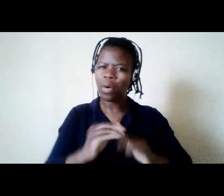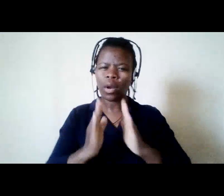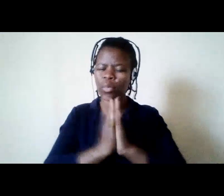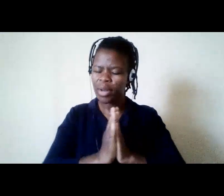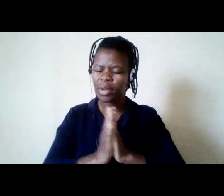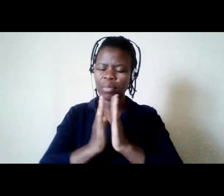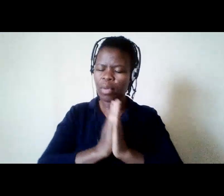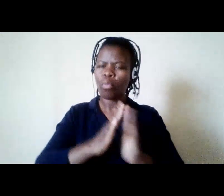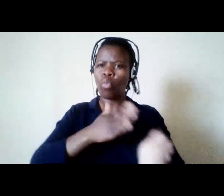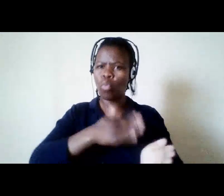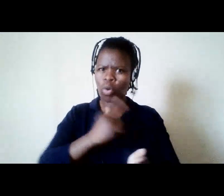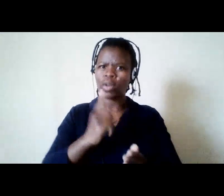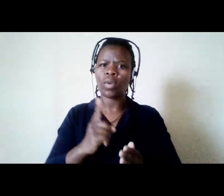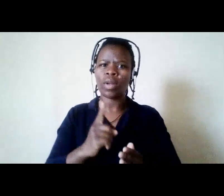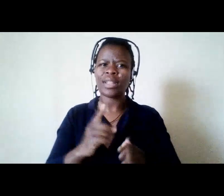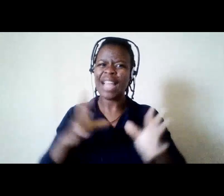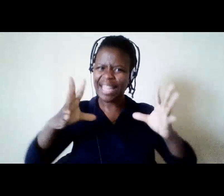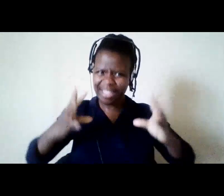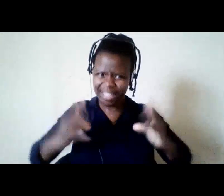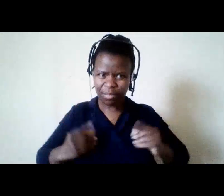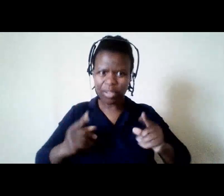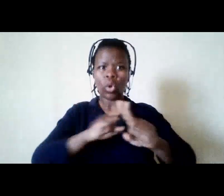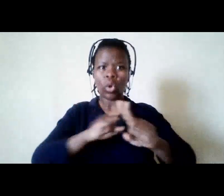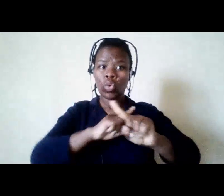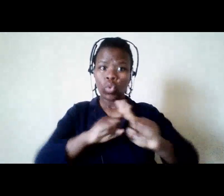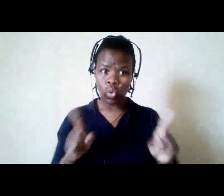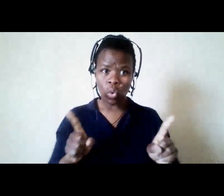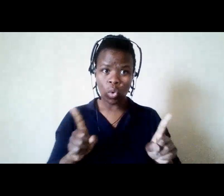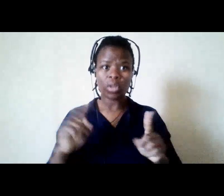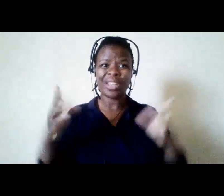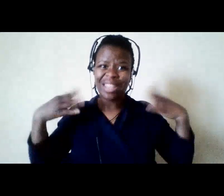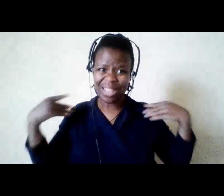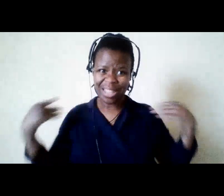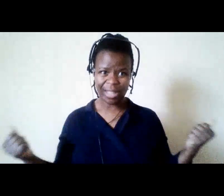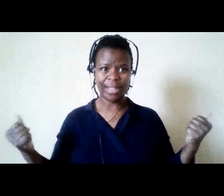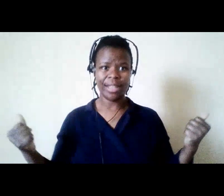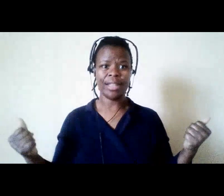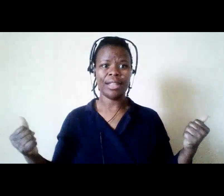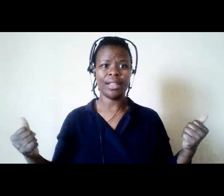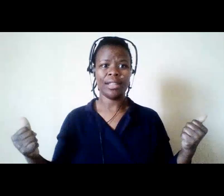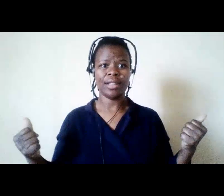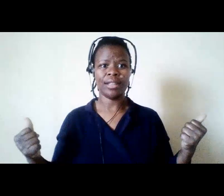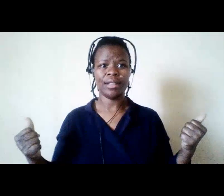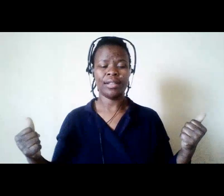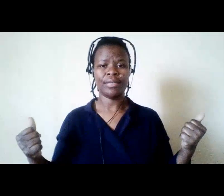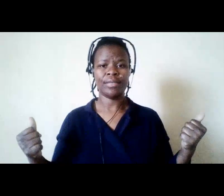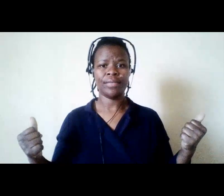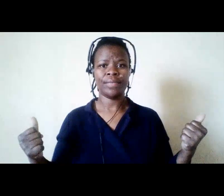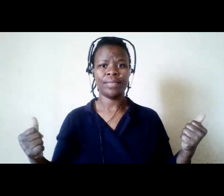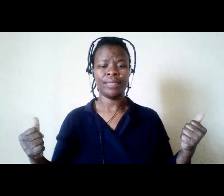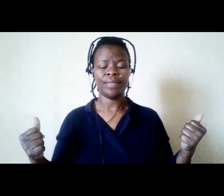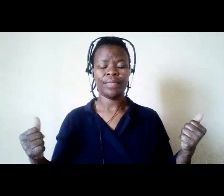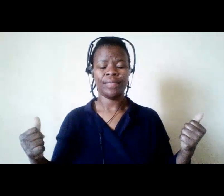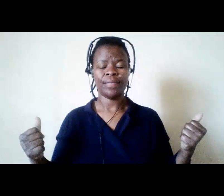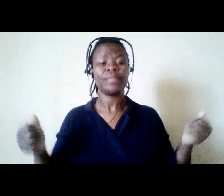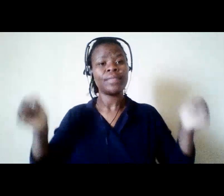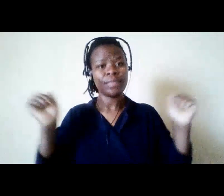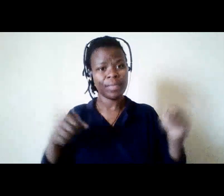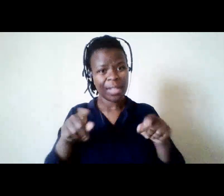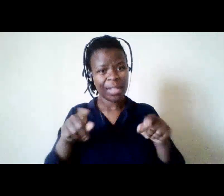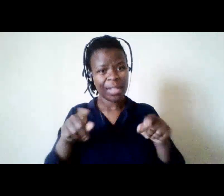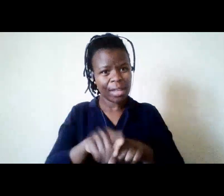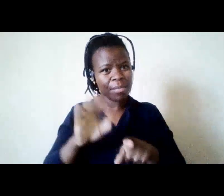is acceptance, not healing, not being fixed. And then if you listen to something